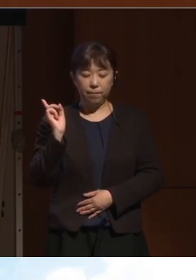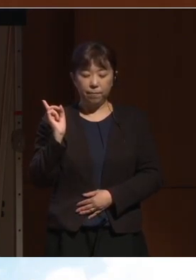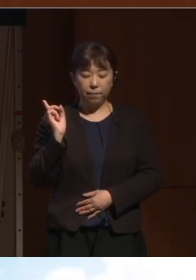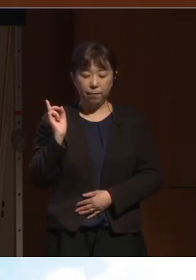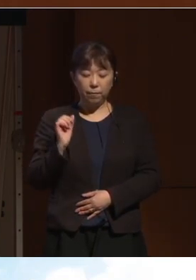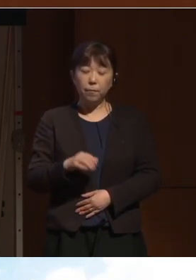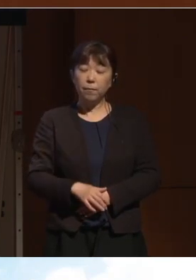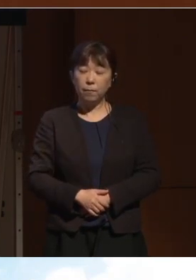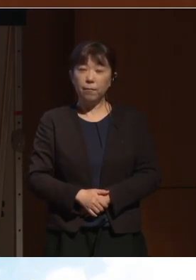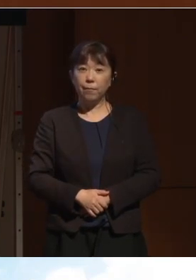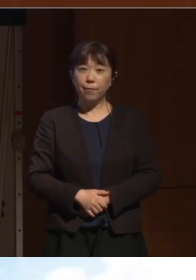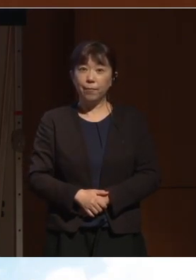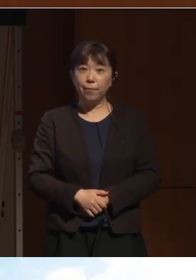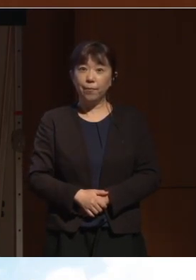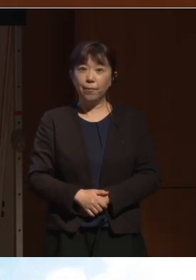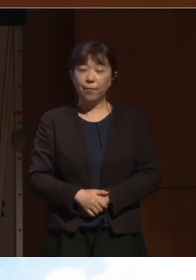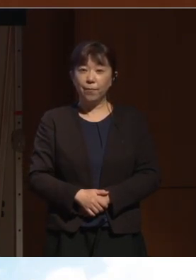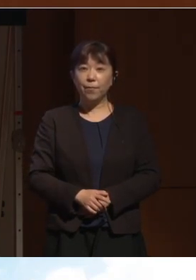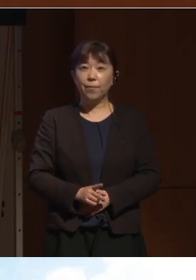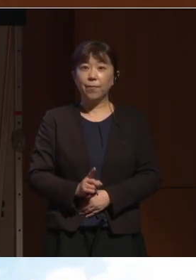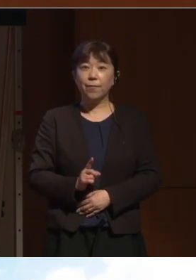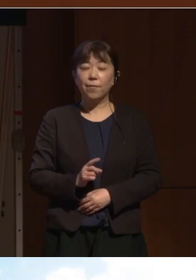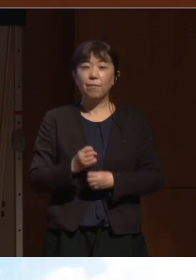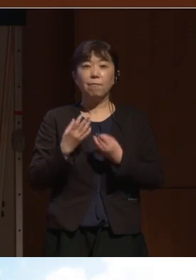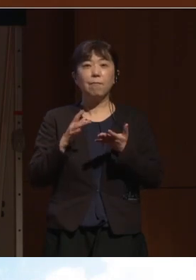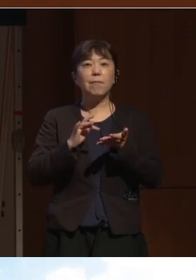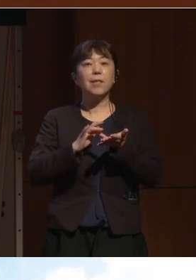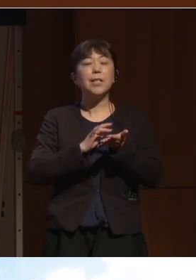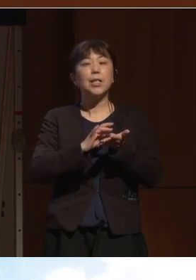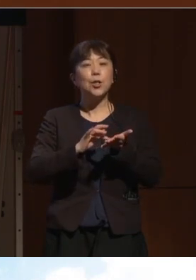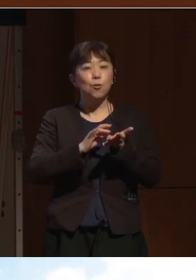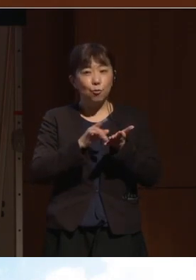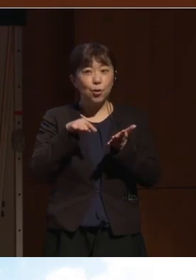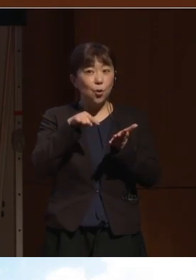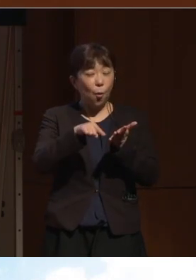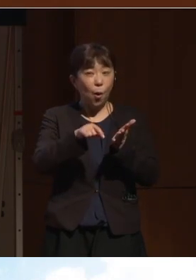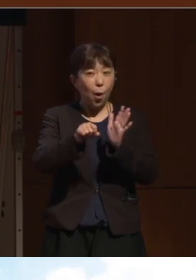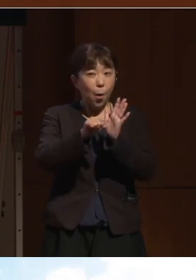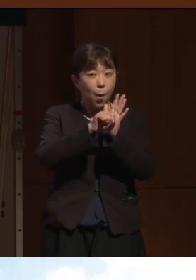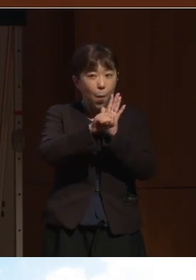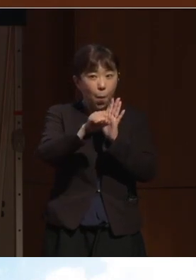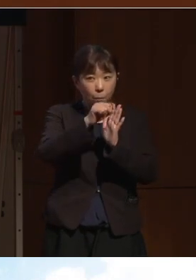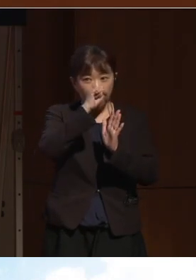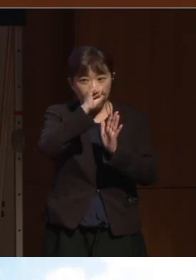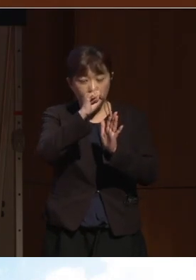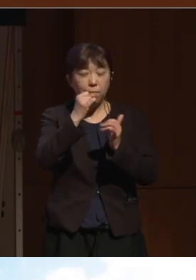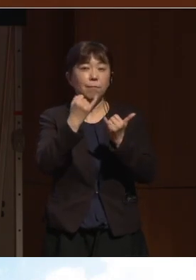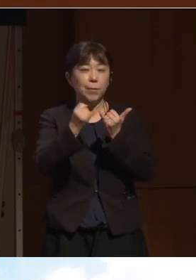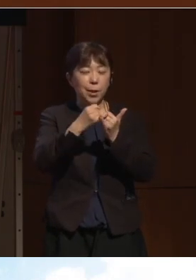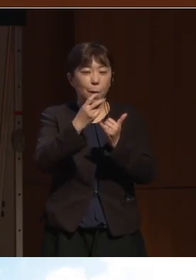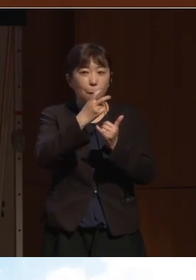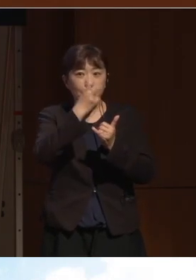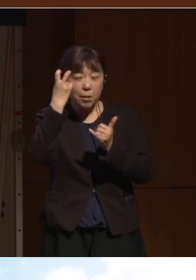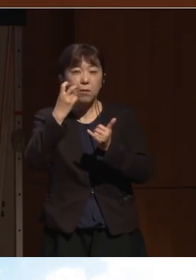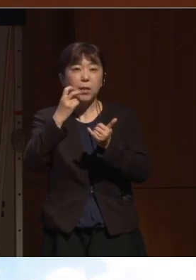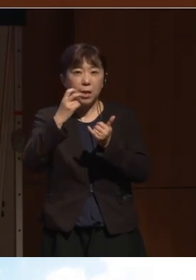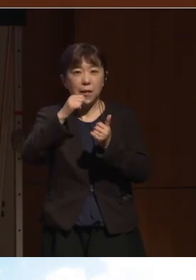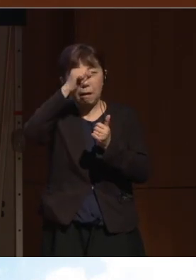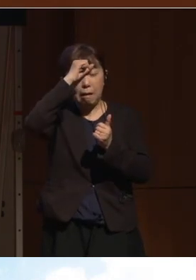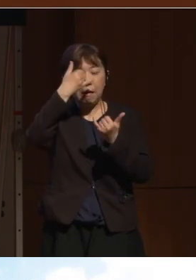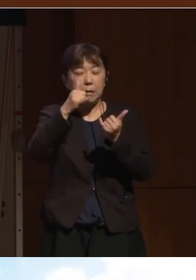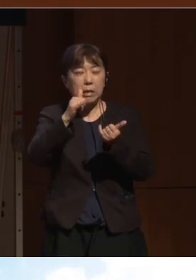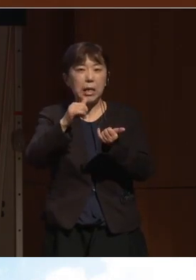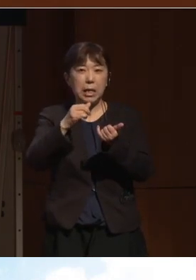treatments that were no longer worth pursuing. Next on the list is Panoramic. This was the world's largest study of community-based treatments for